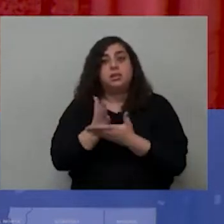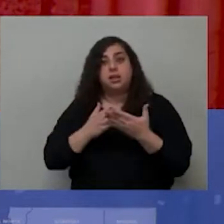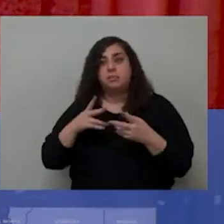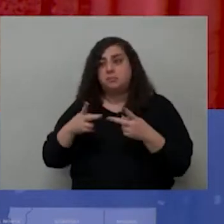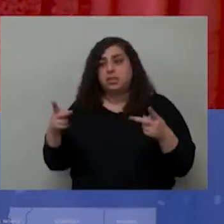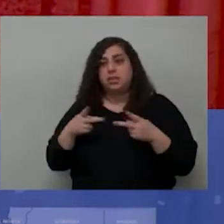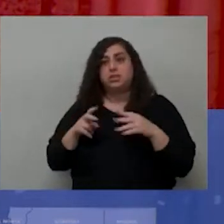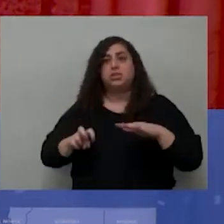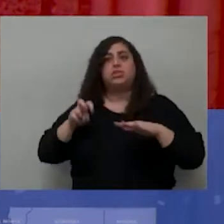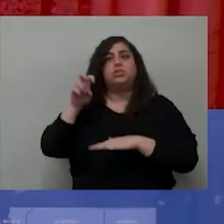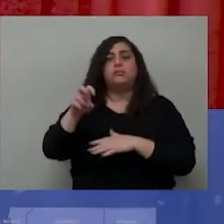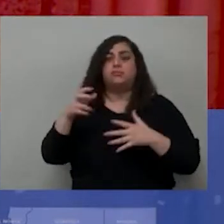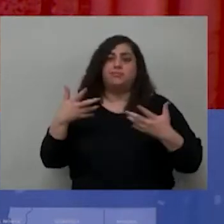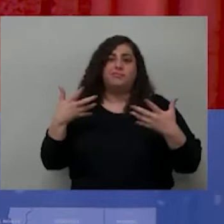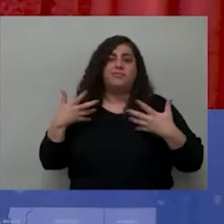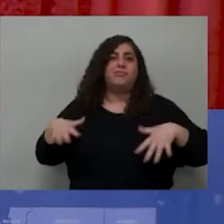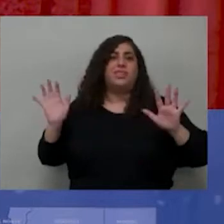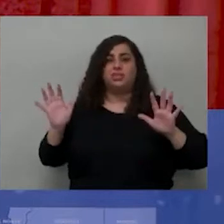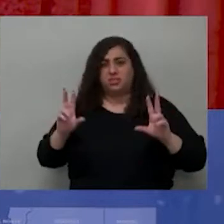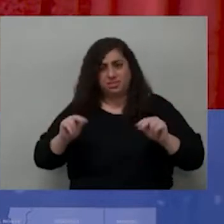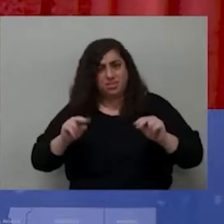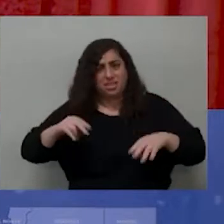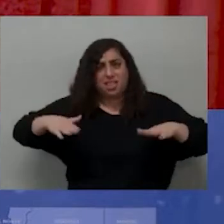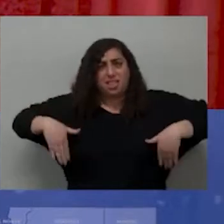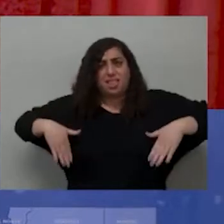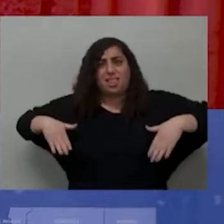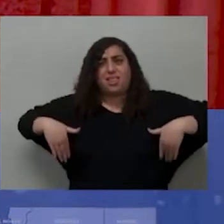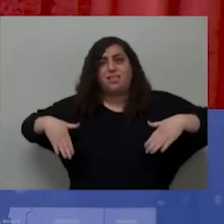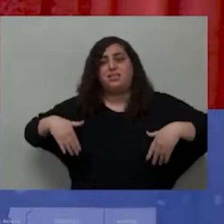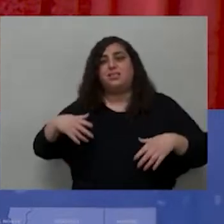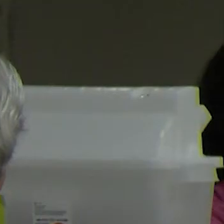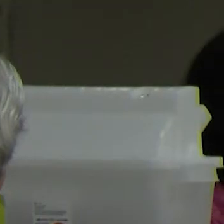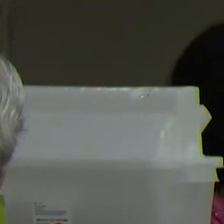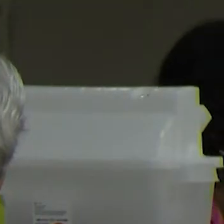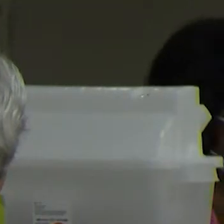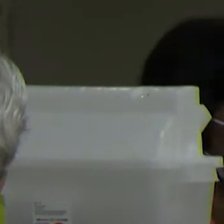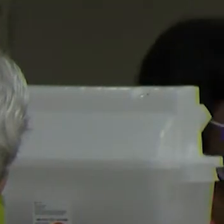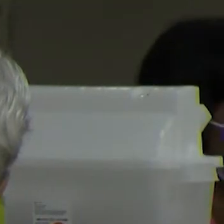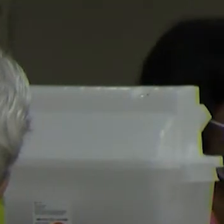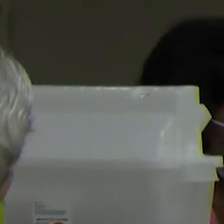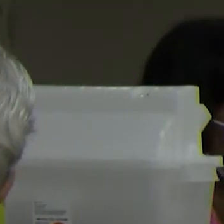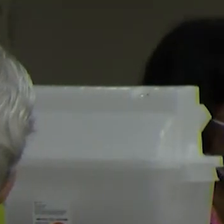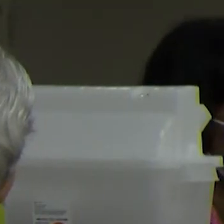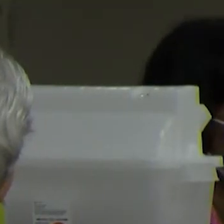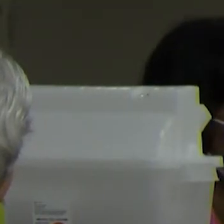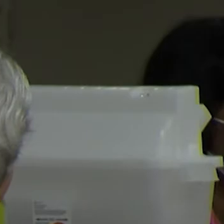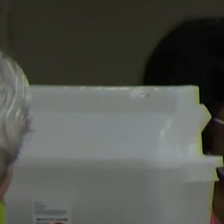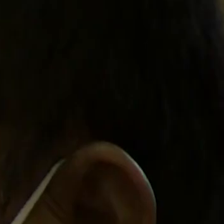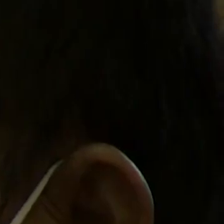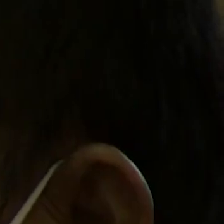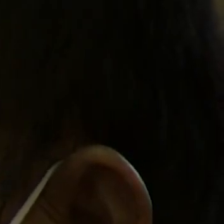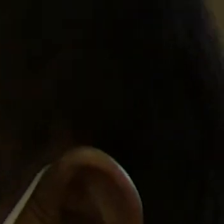We're not at herd immunity. Not even close. Newsom says more than 70% of adults in California have at least gotten their first shots. And speaking